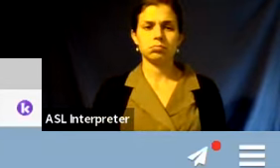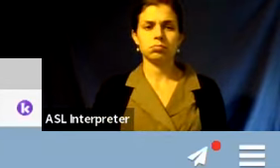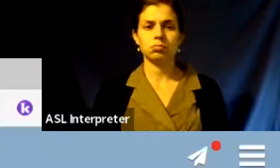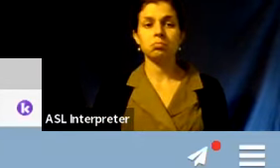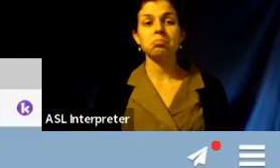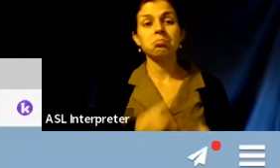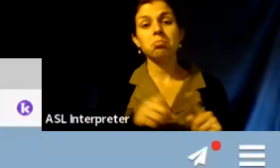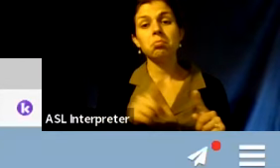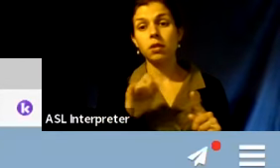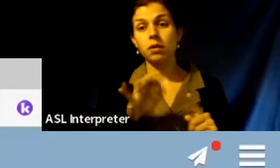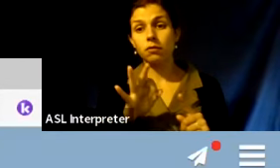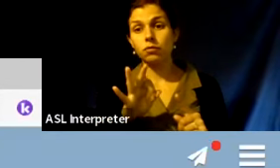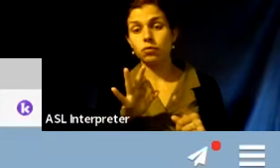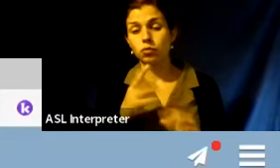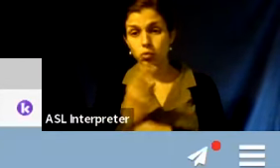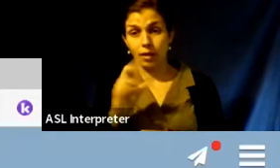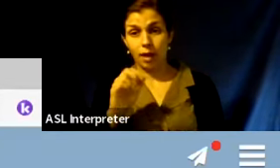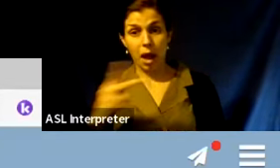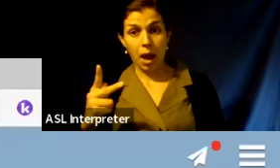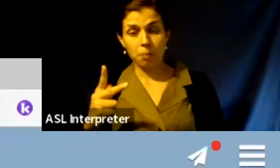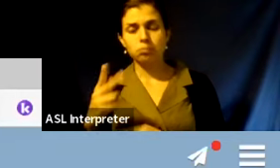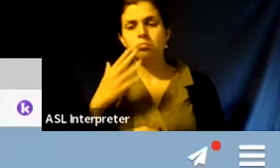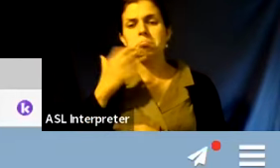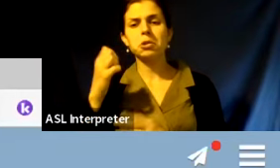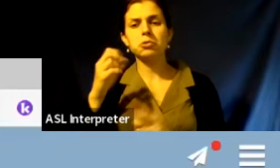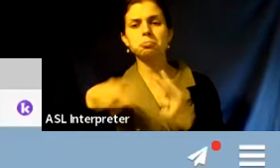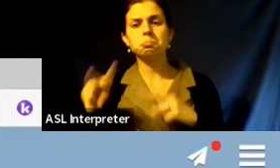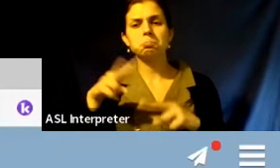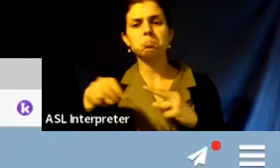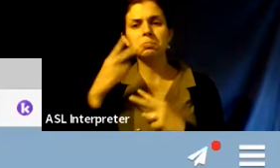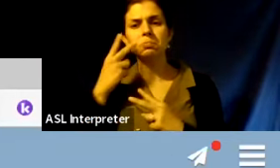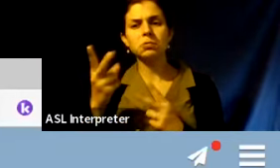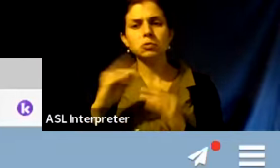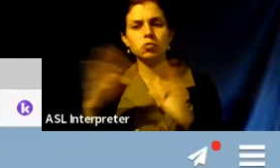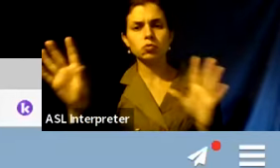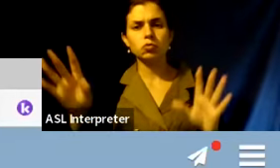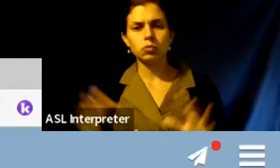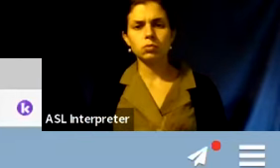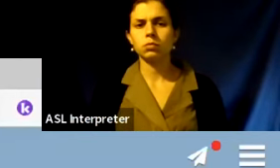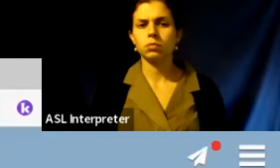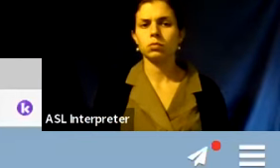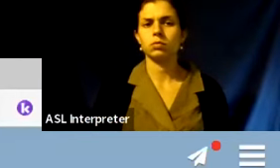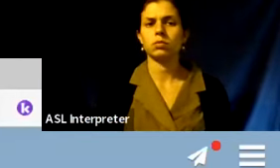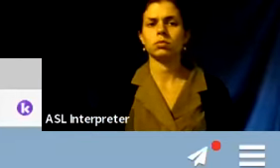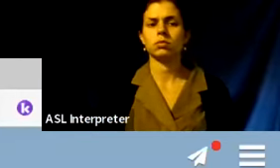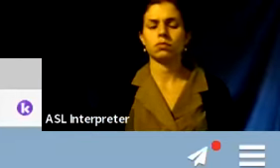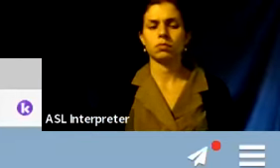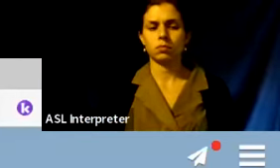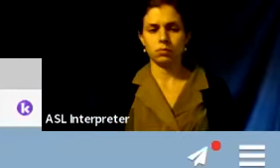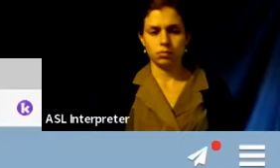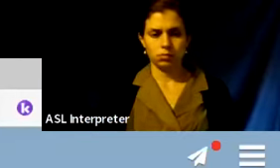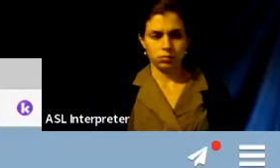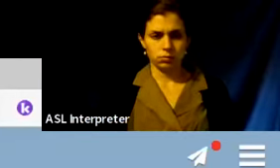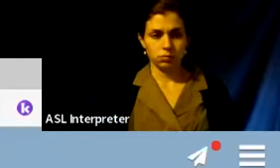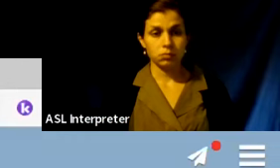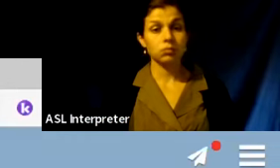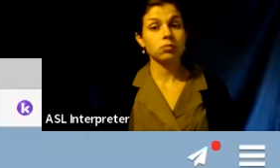So first thing I am greeted with is a screen that shows me my students' current class